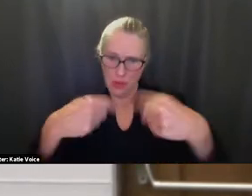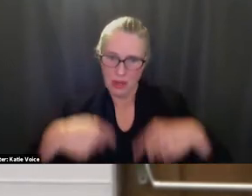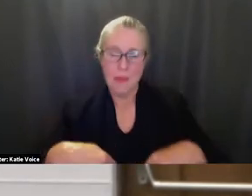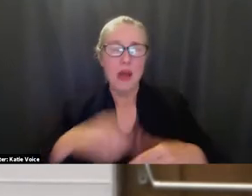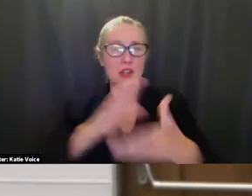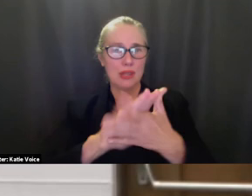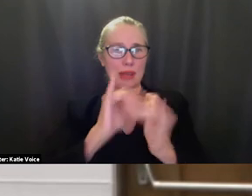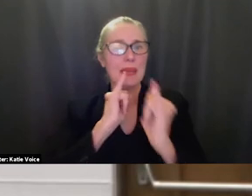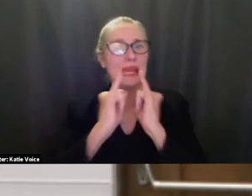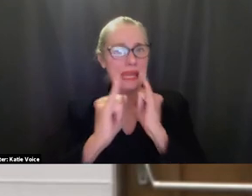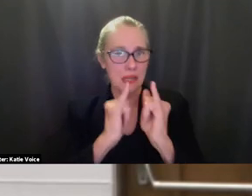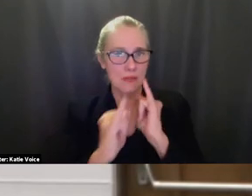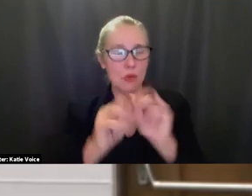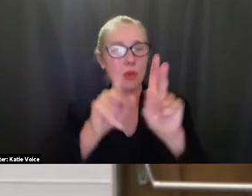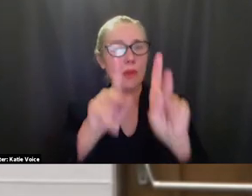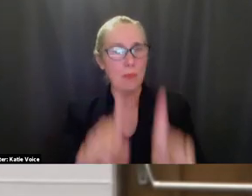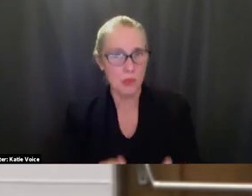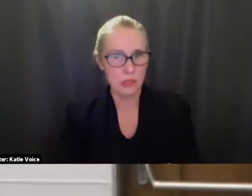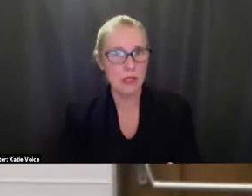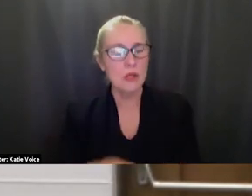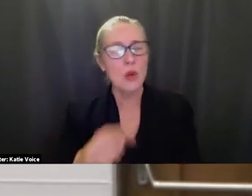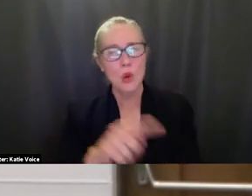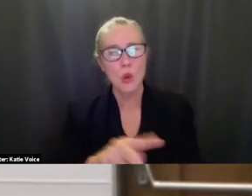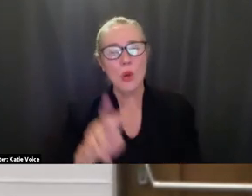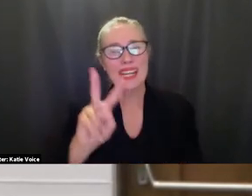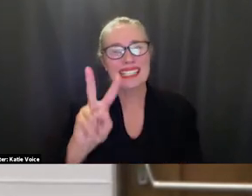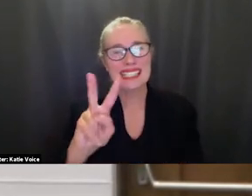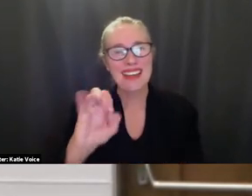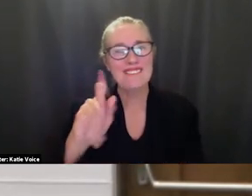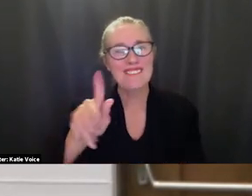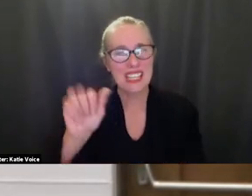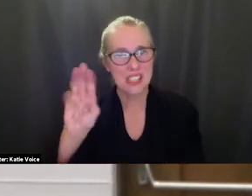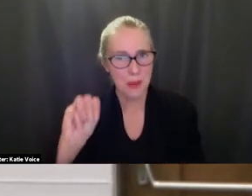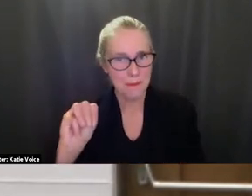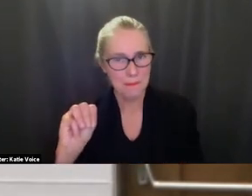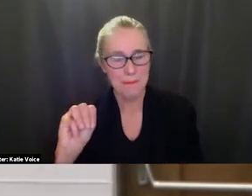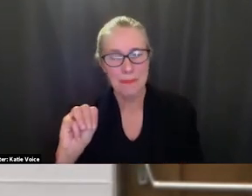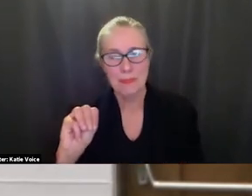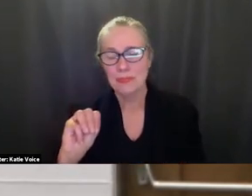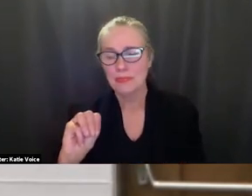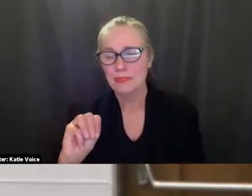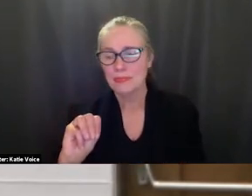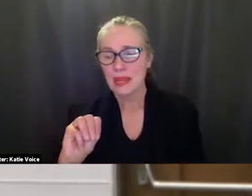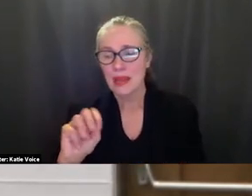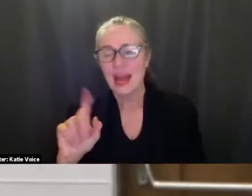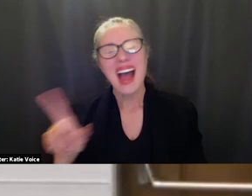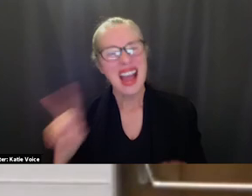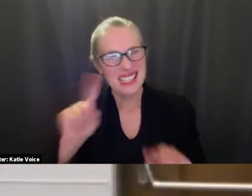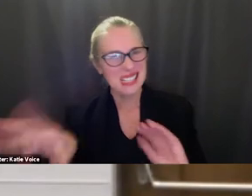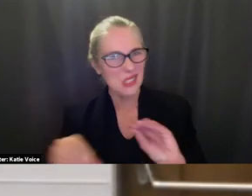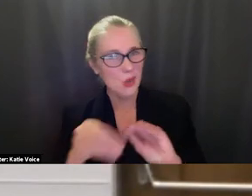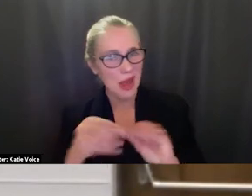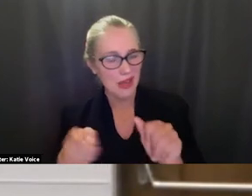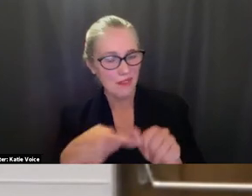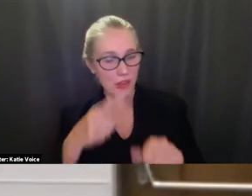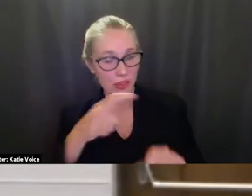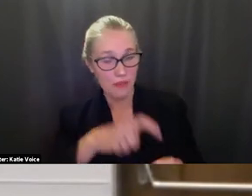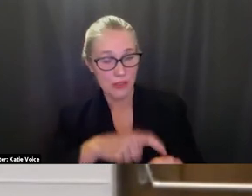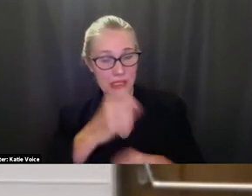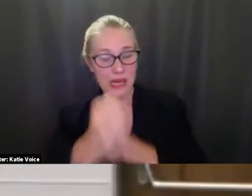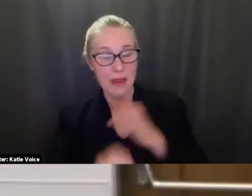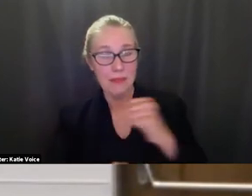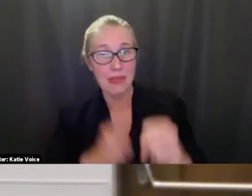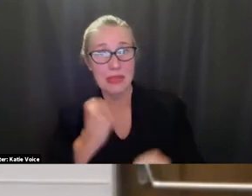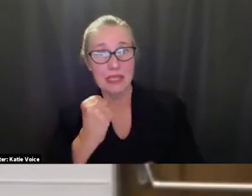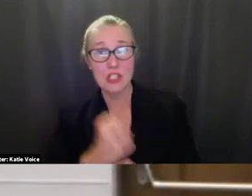then an individual would see them in the office is what i would imagine i do need to say that for the first time this year